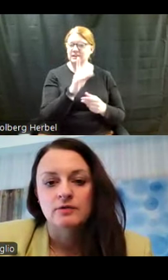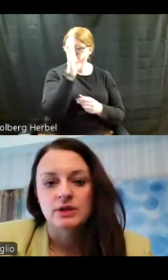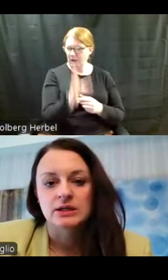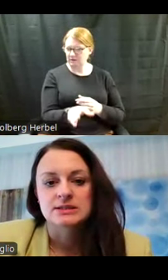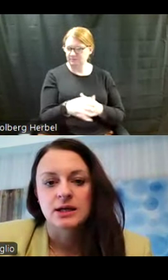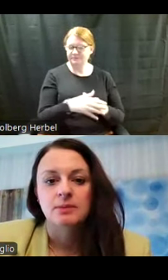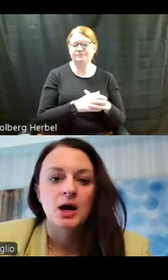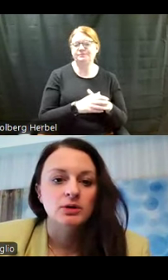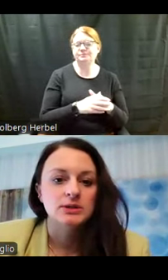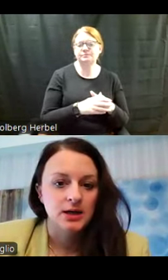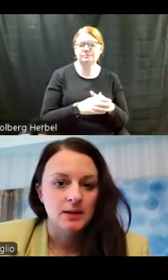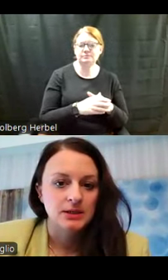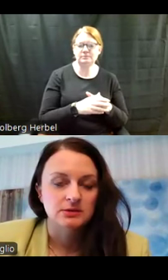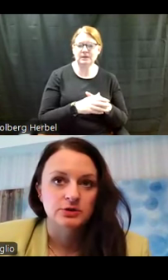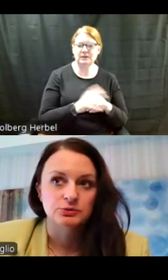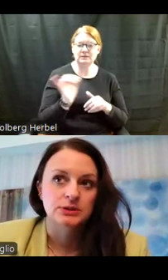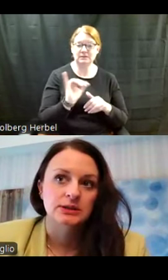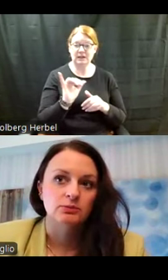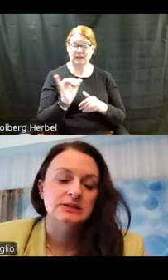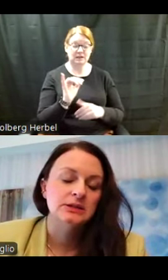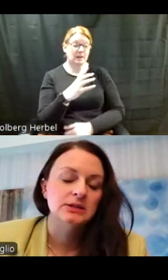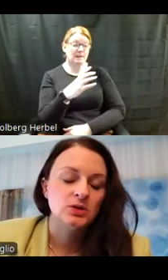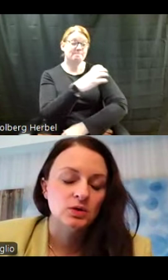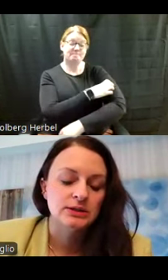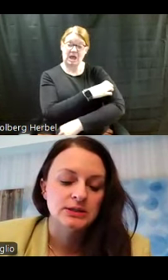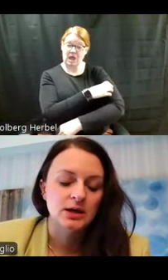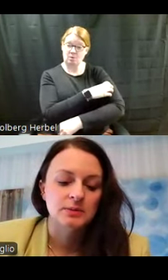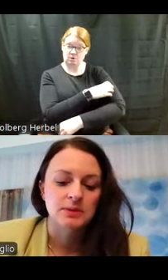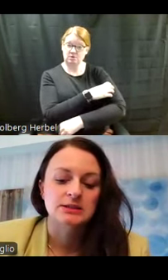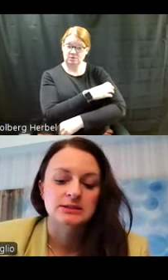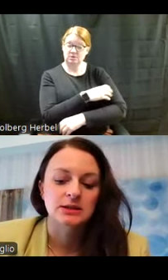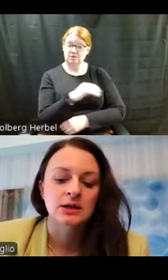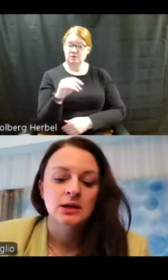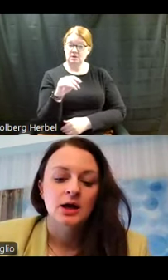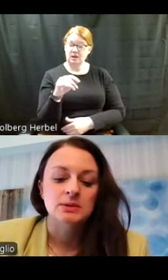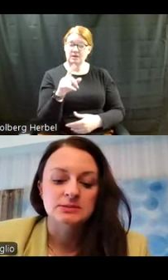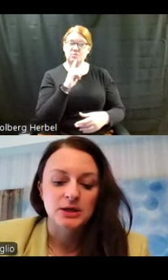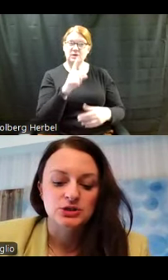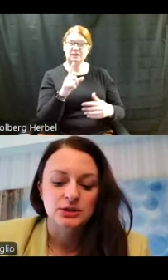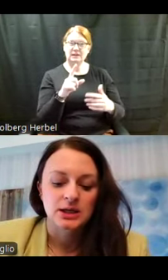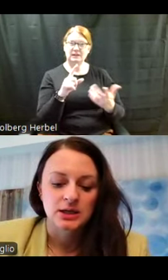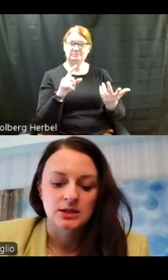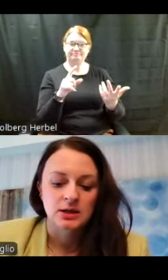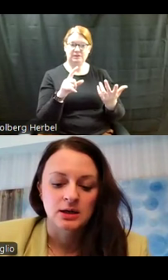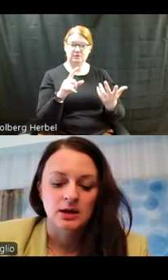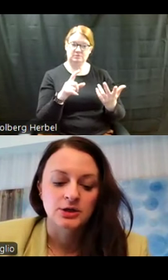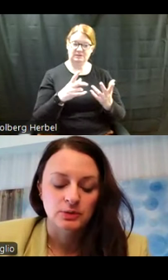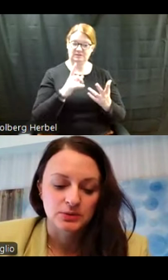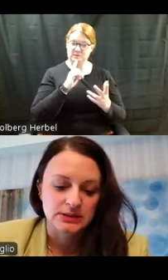aware of things like power dynamics and vulnerability. We see this all the time in medicine, especially